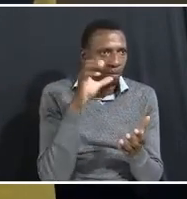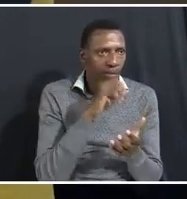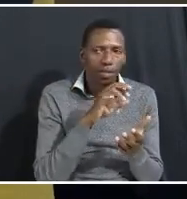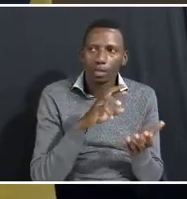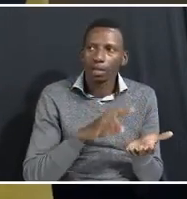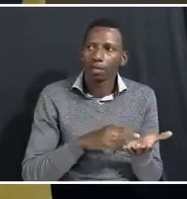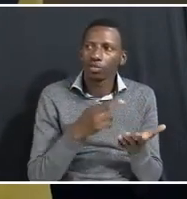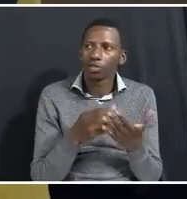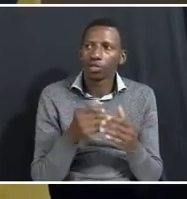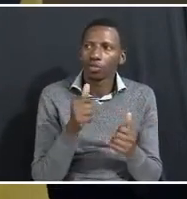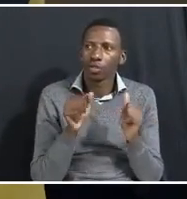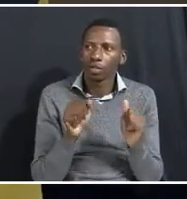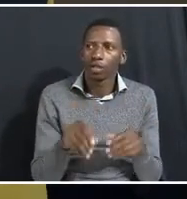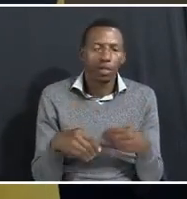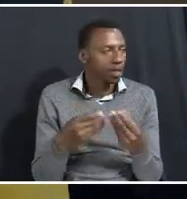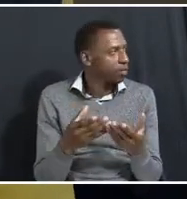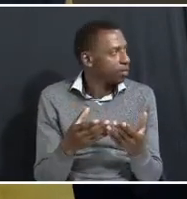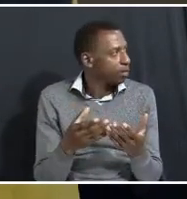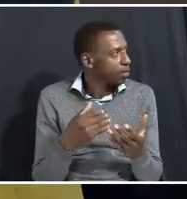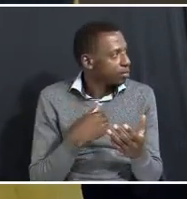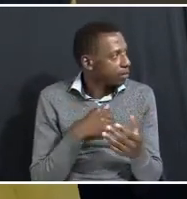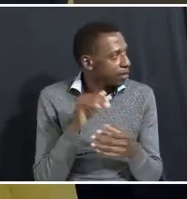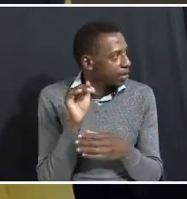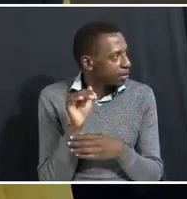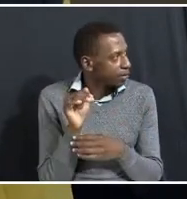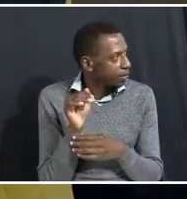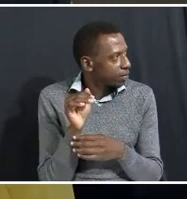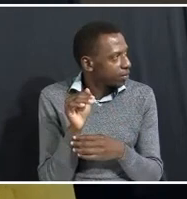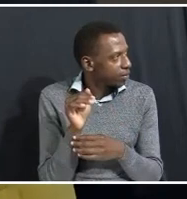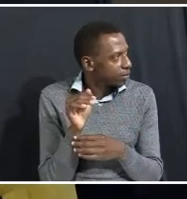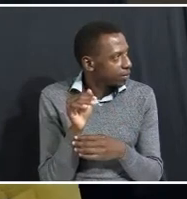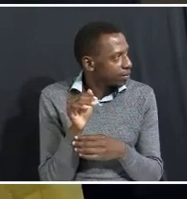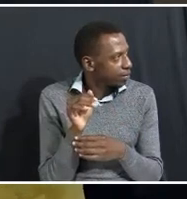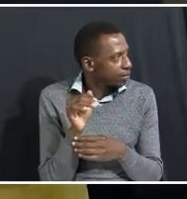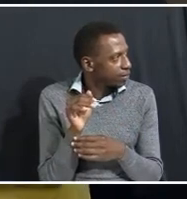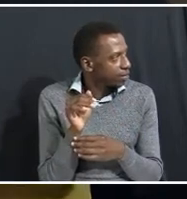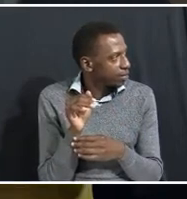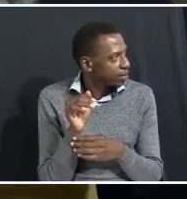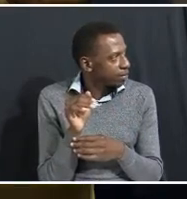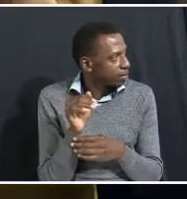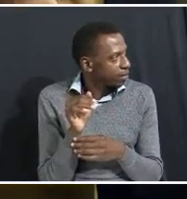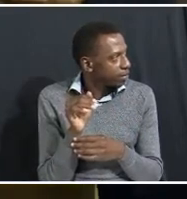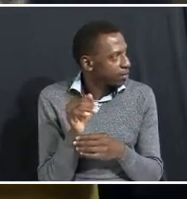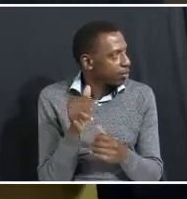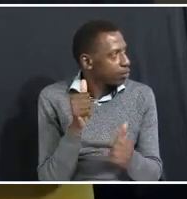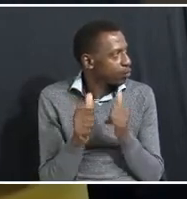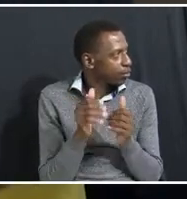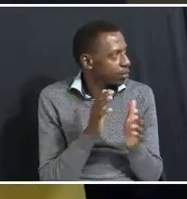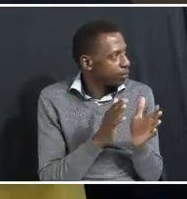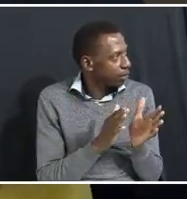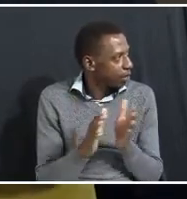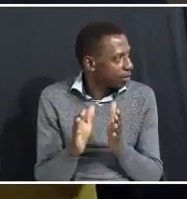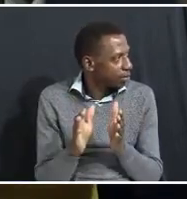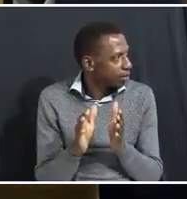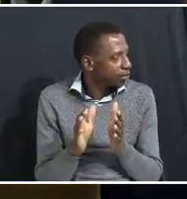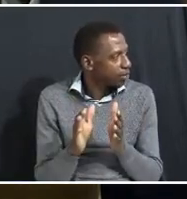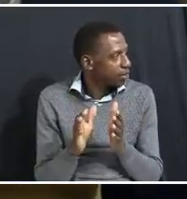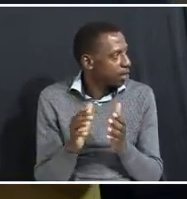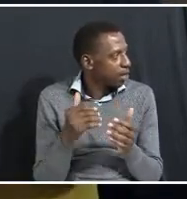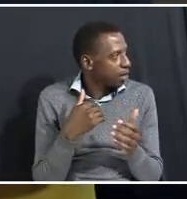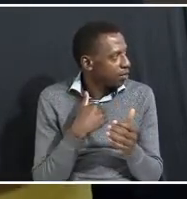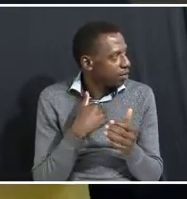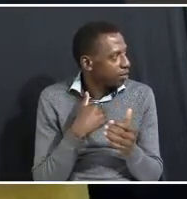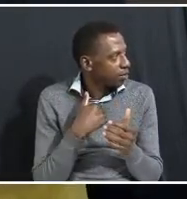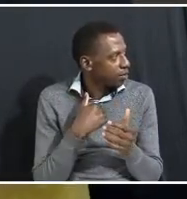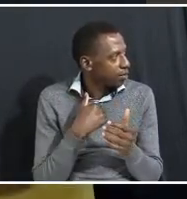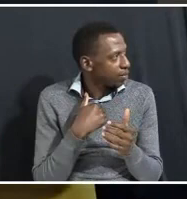mka peana. So ni kuwa nauliza, mnakuwa na mikakati gani haswa, and how frequently